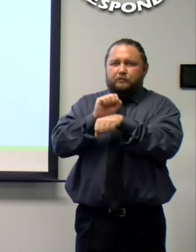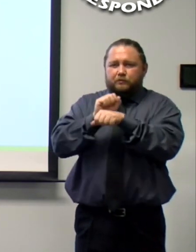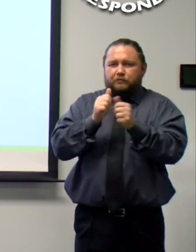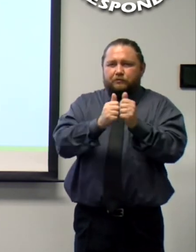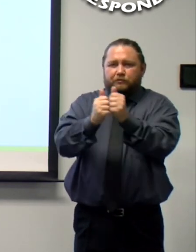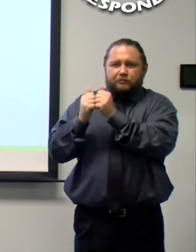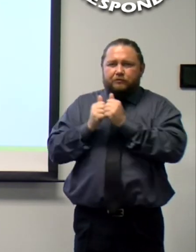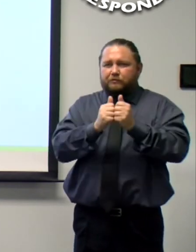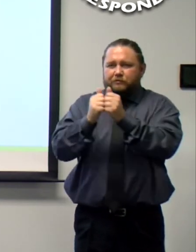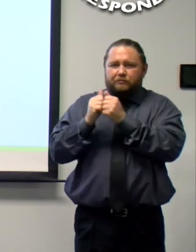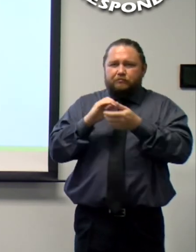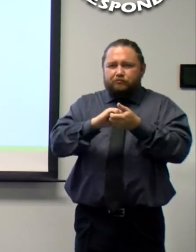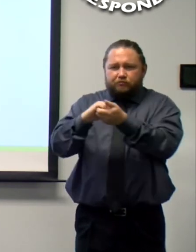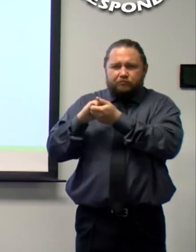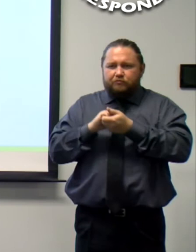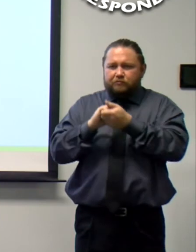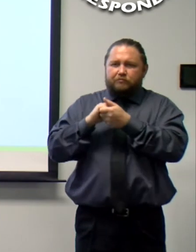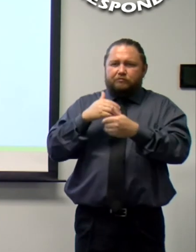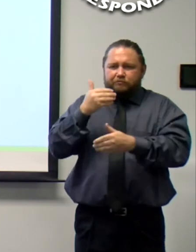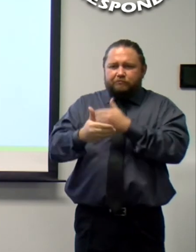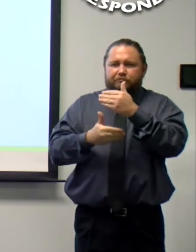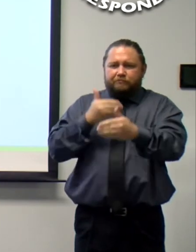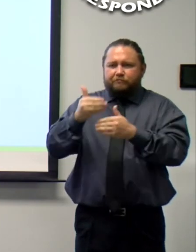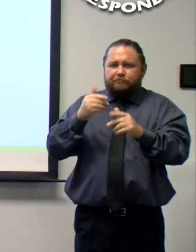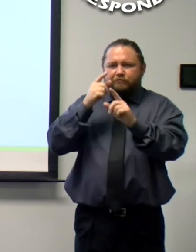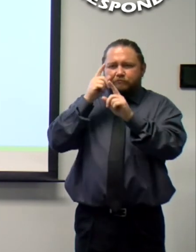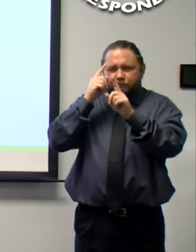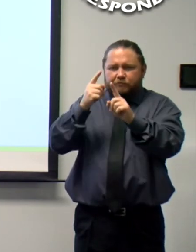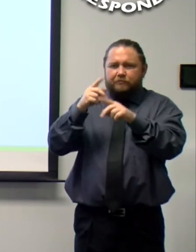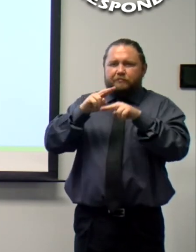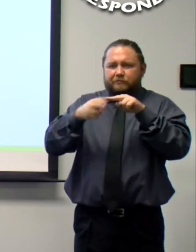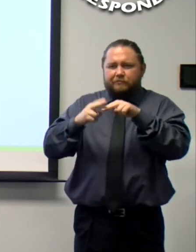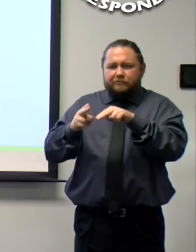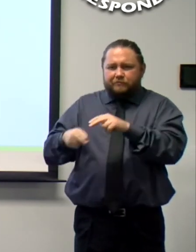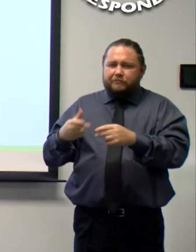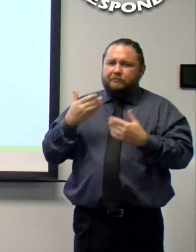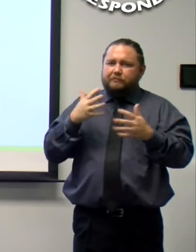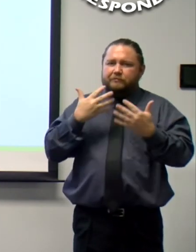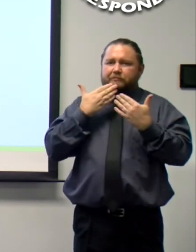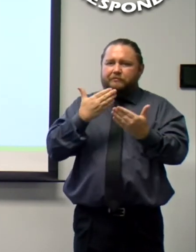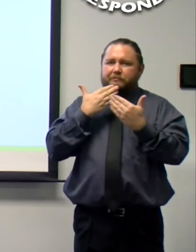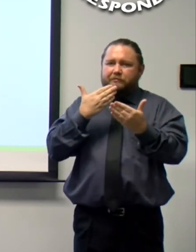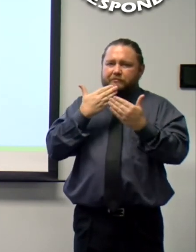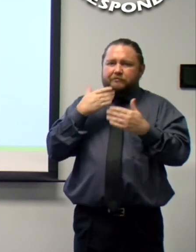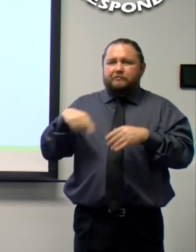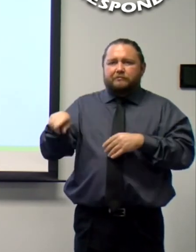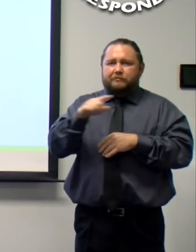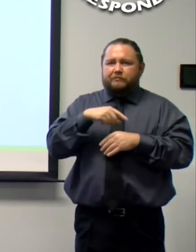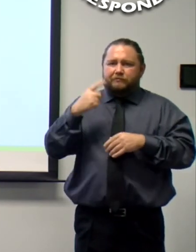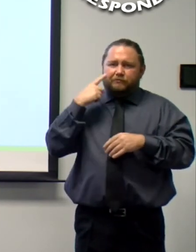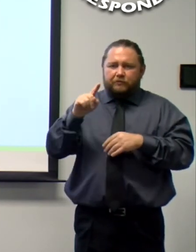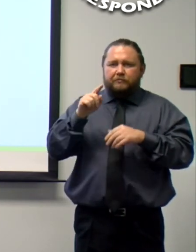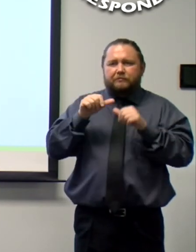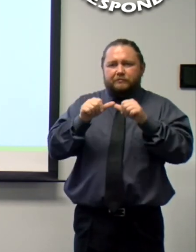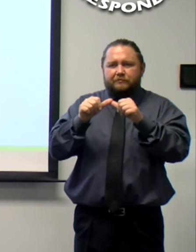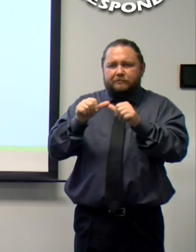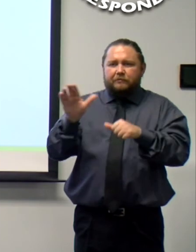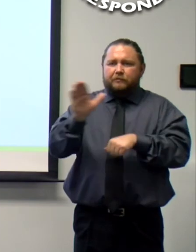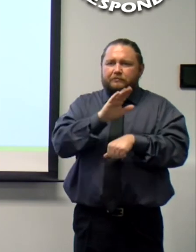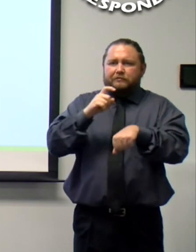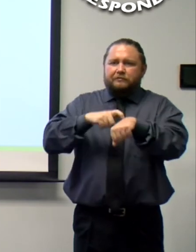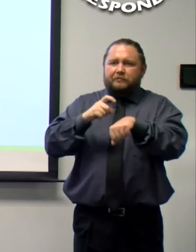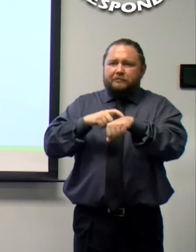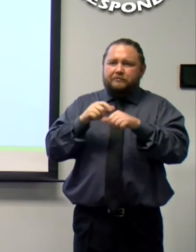you've put forth so far, and we ask for your continued patience as we come on the other side of this.